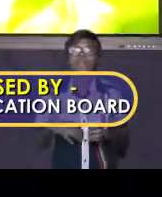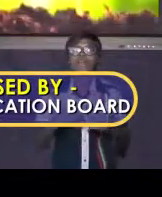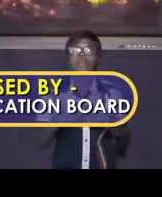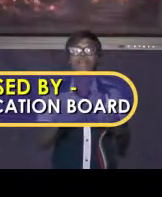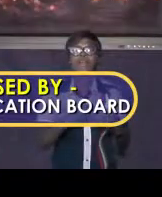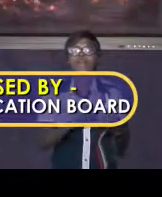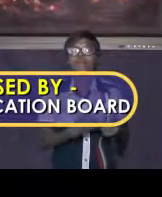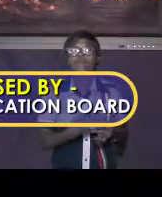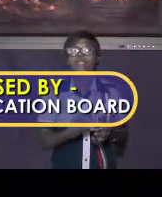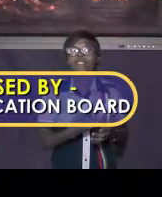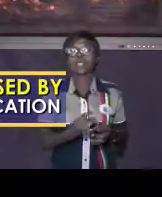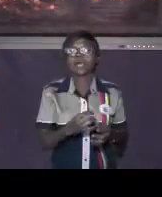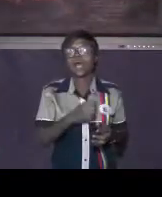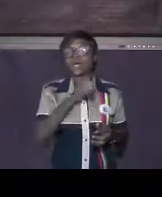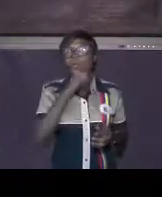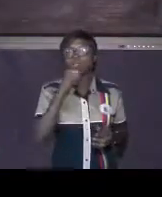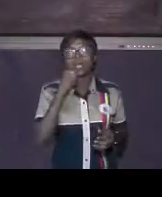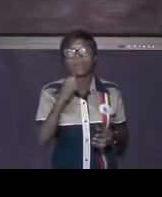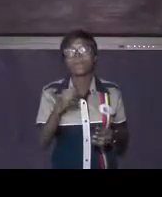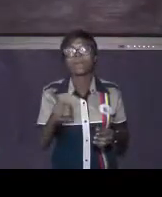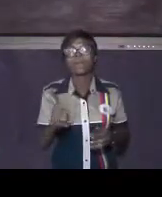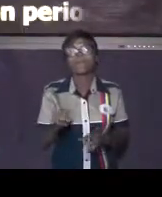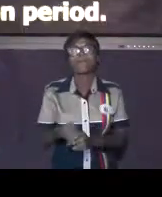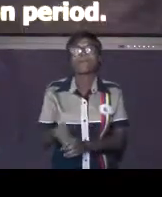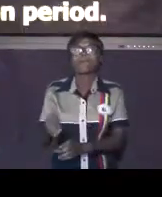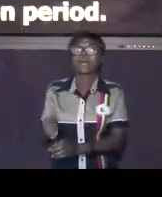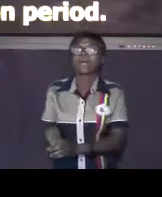of agricultural plants.